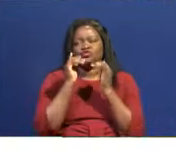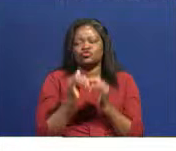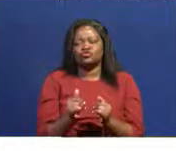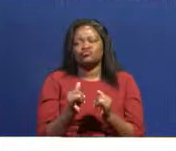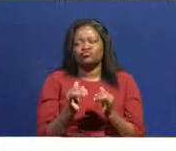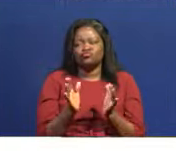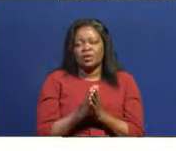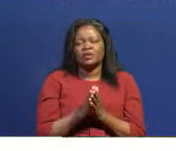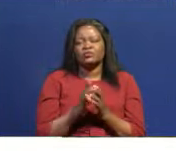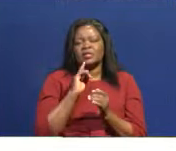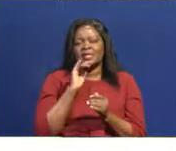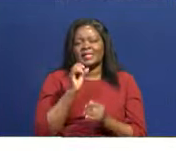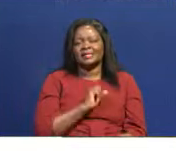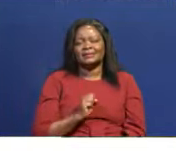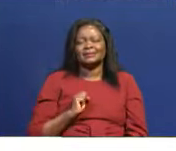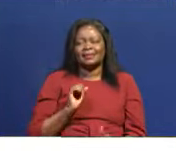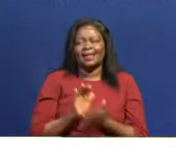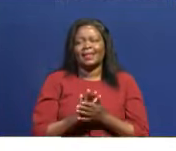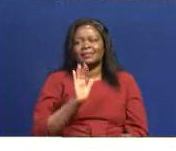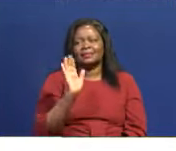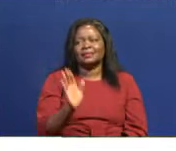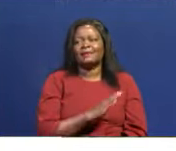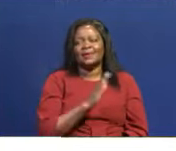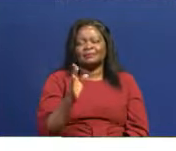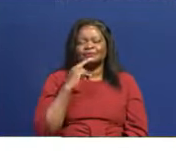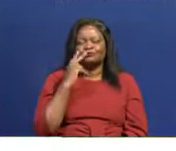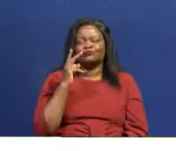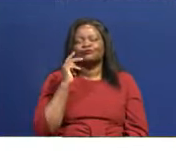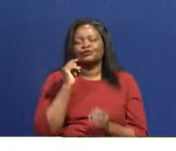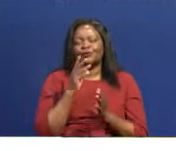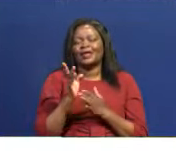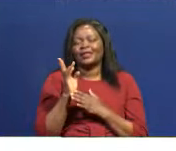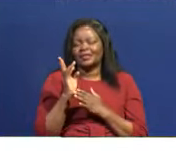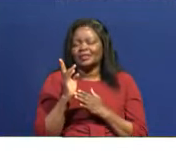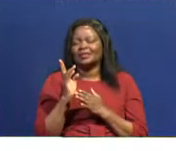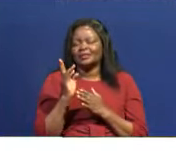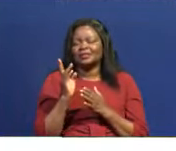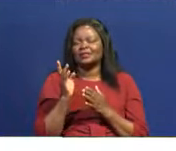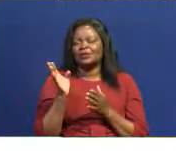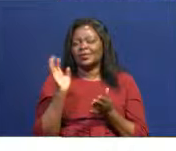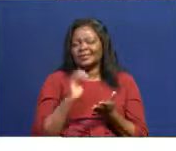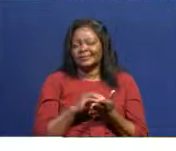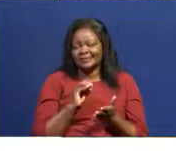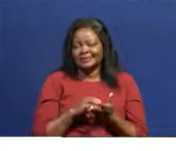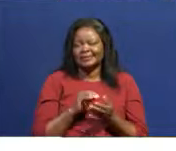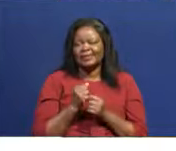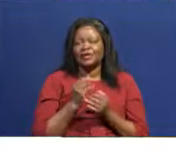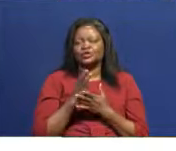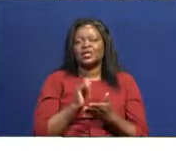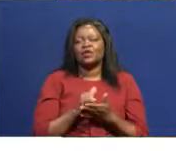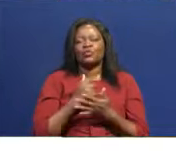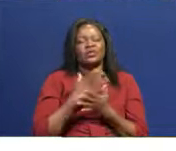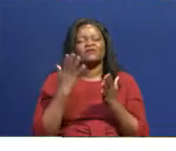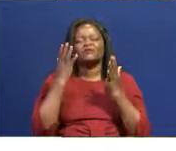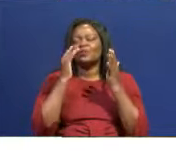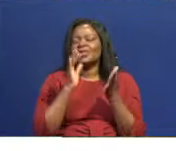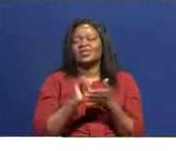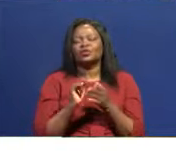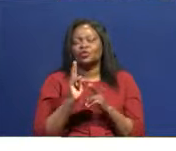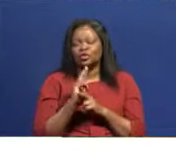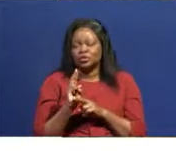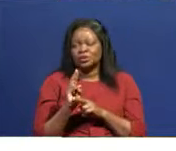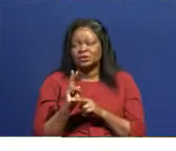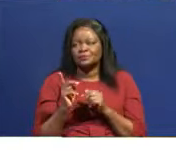also urge the Senate and the Parliament to look at the formula afresh to ensure that whatever formula we come up